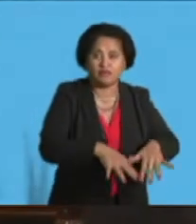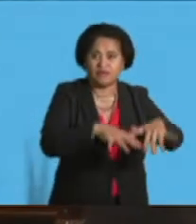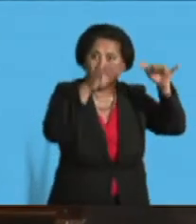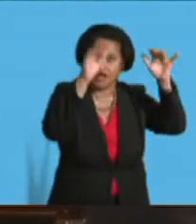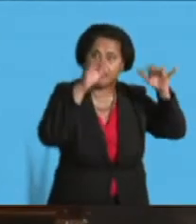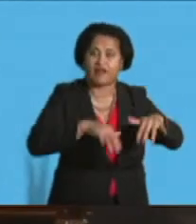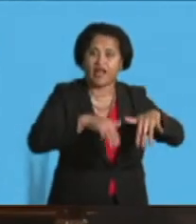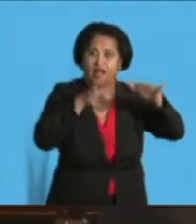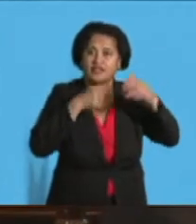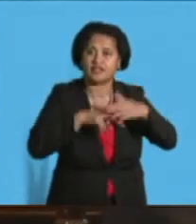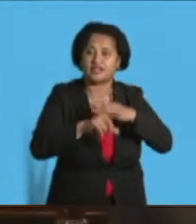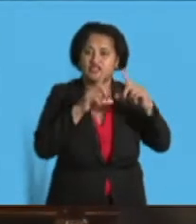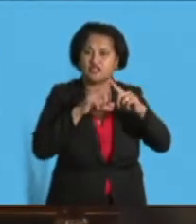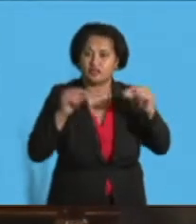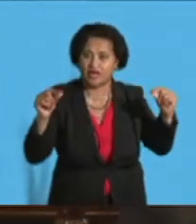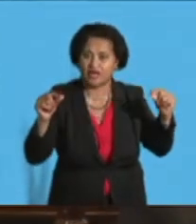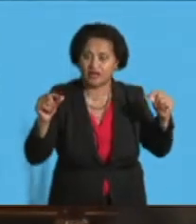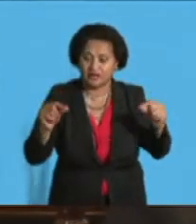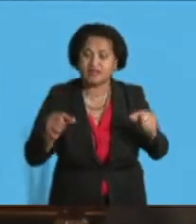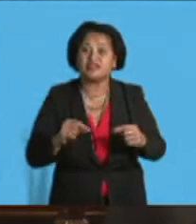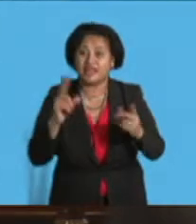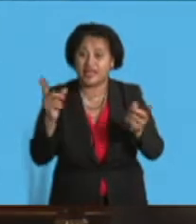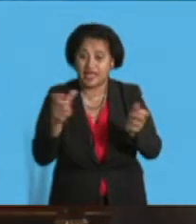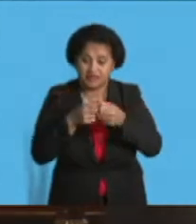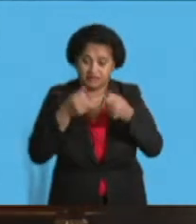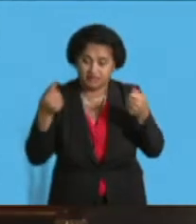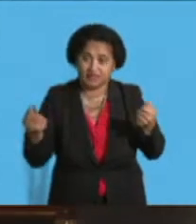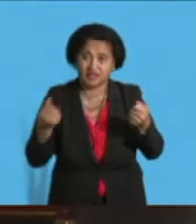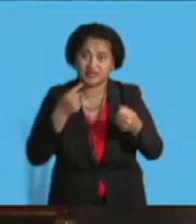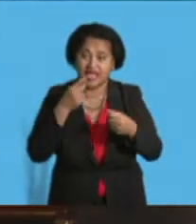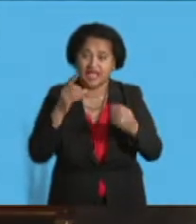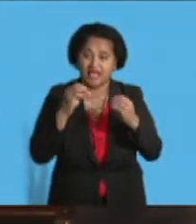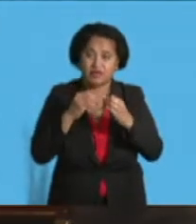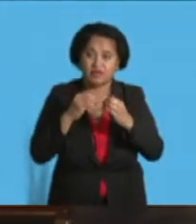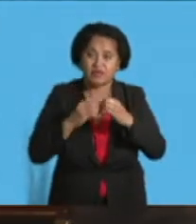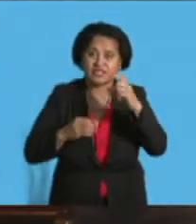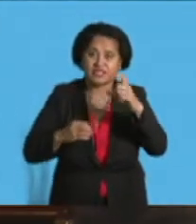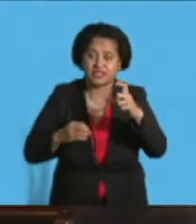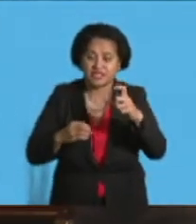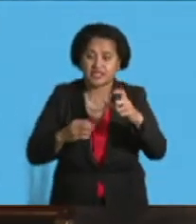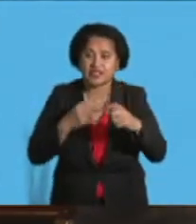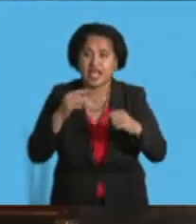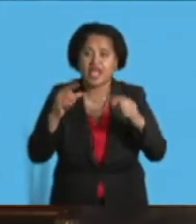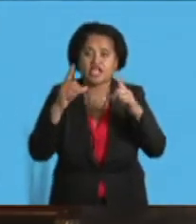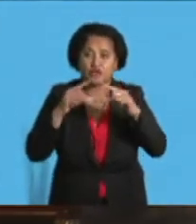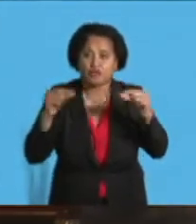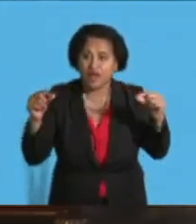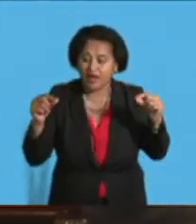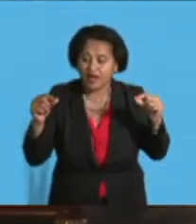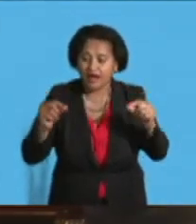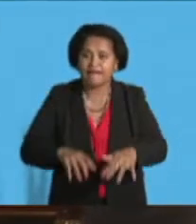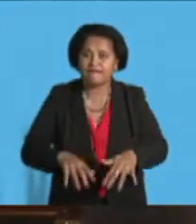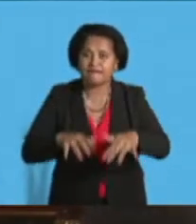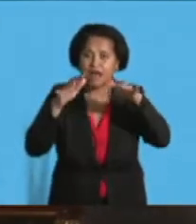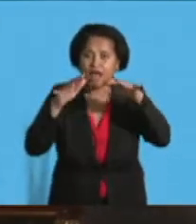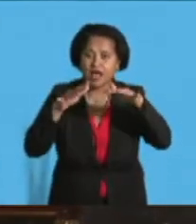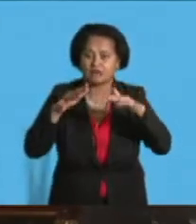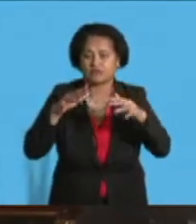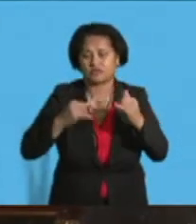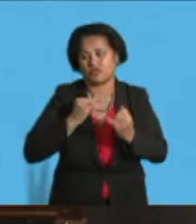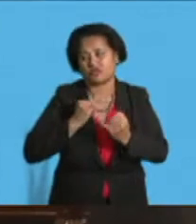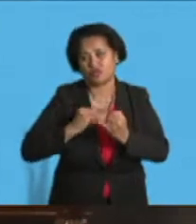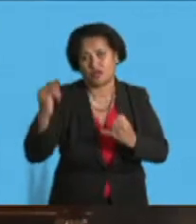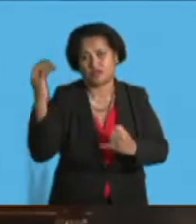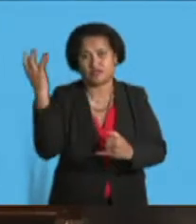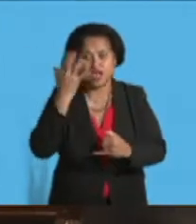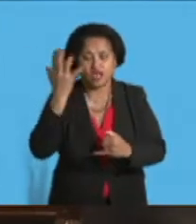from a news article on BBC posted last Sunday titled, "Japan Floods, Extreme Danger Amid Record Rainfall." And I